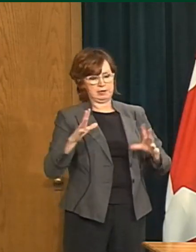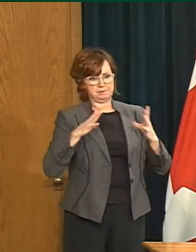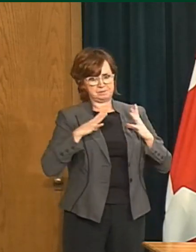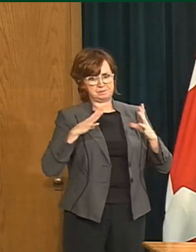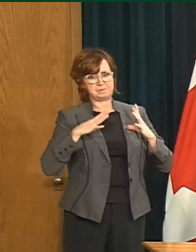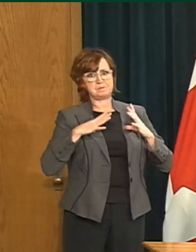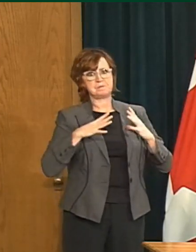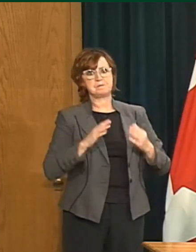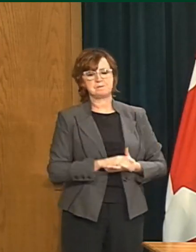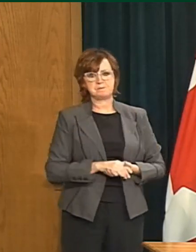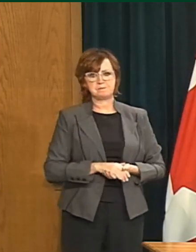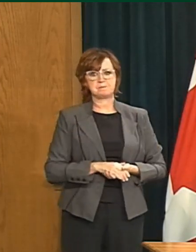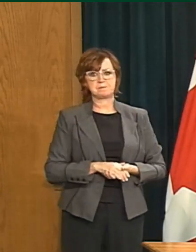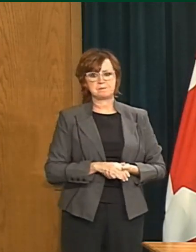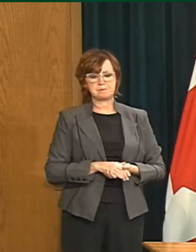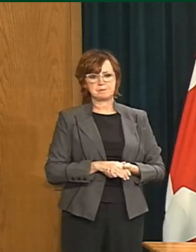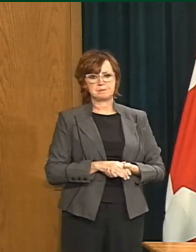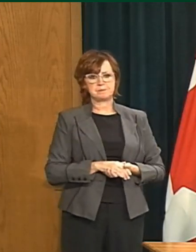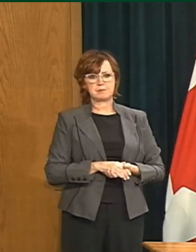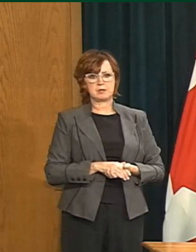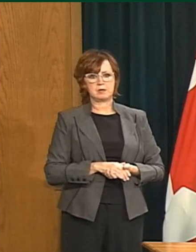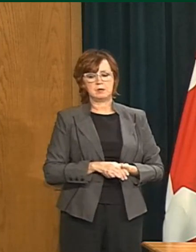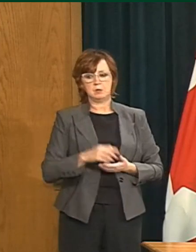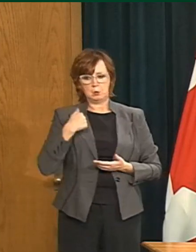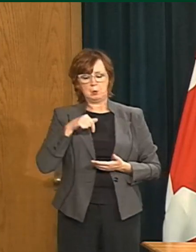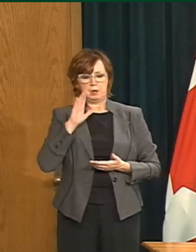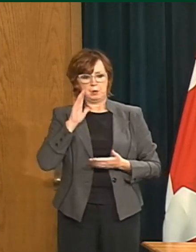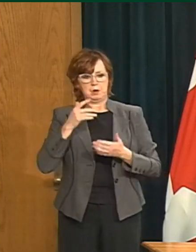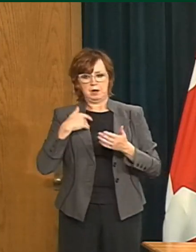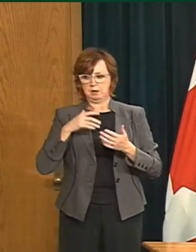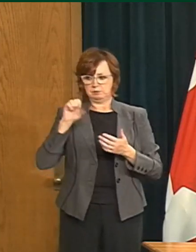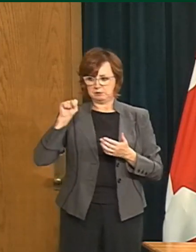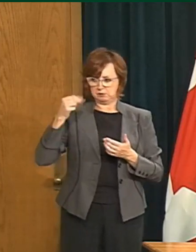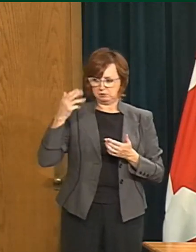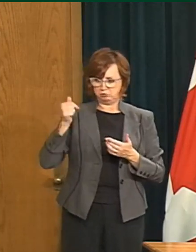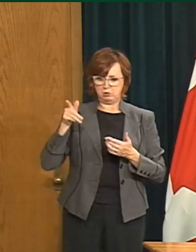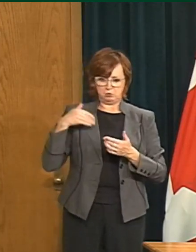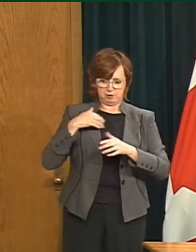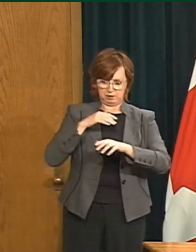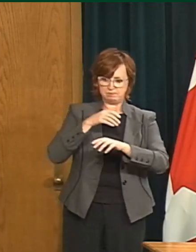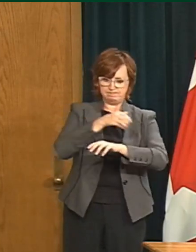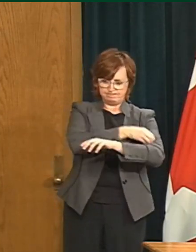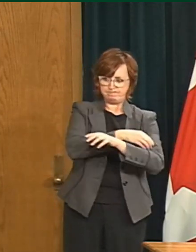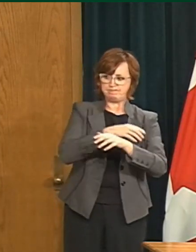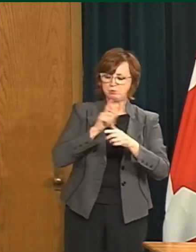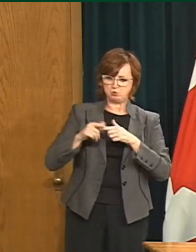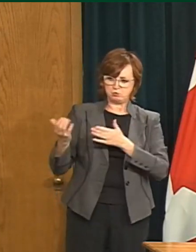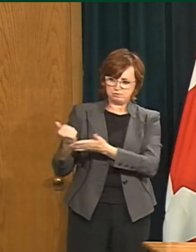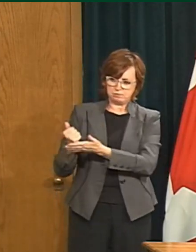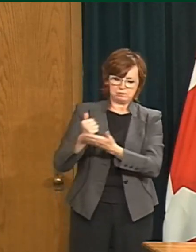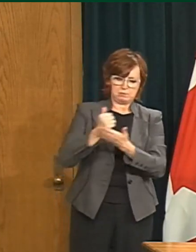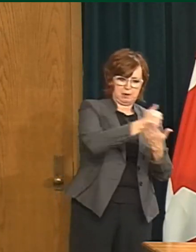provided to the health authority to ensure that they can do just that. In saying that,